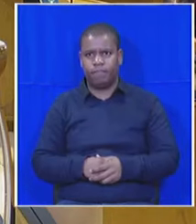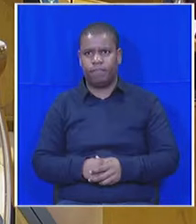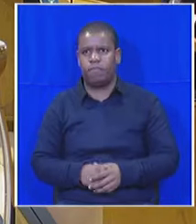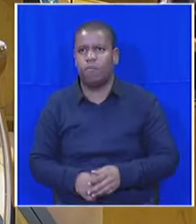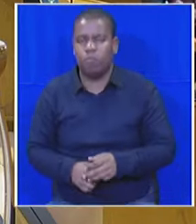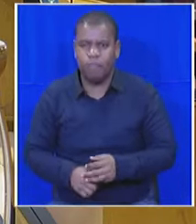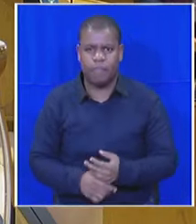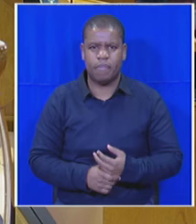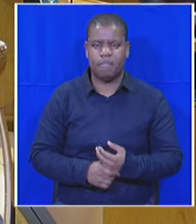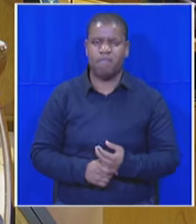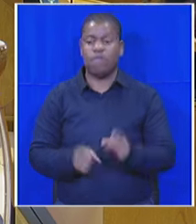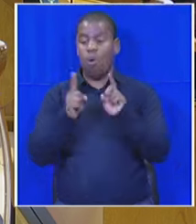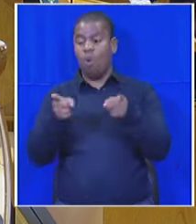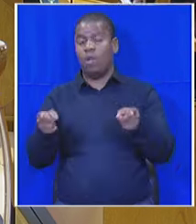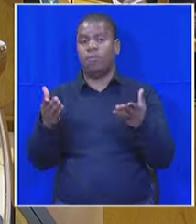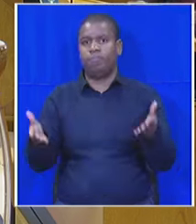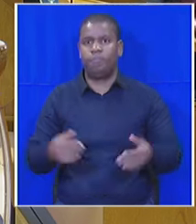Order, Honorable Members.